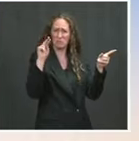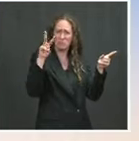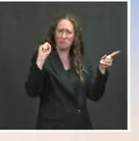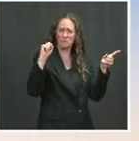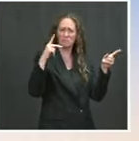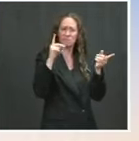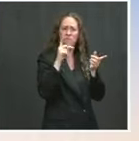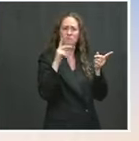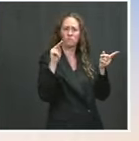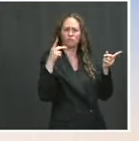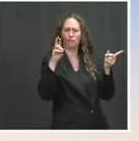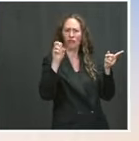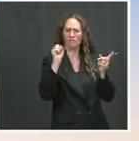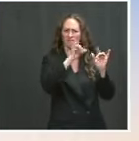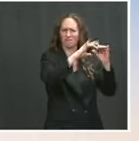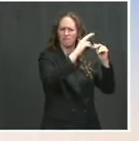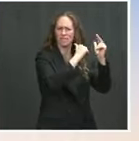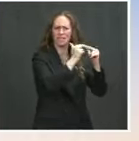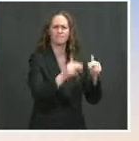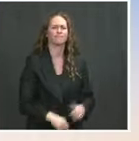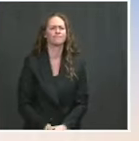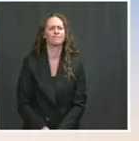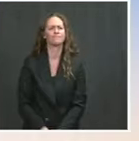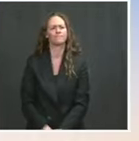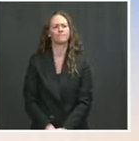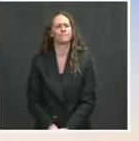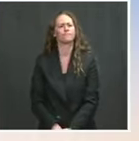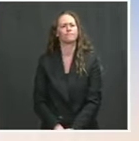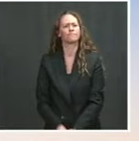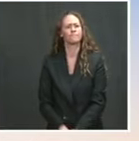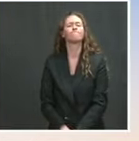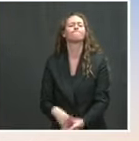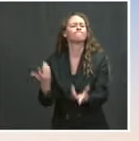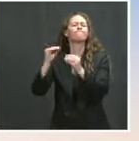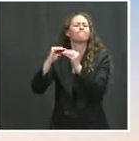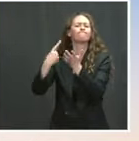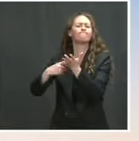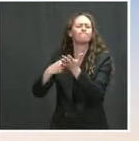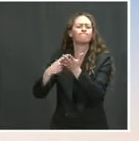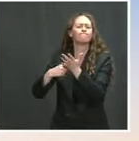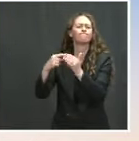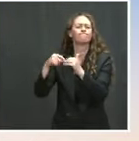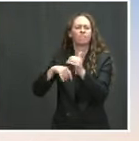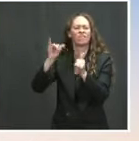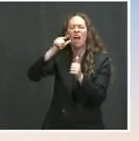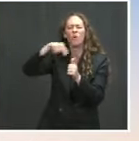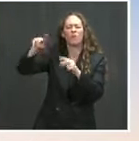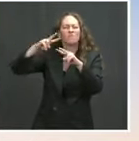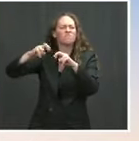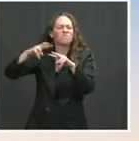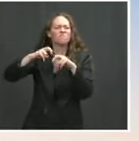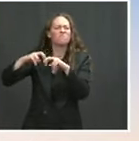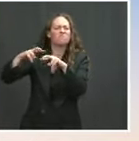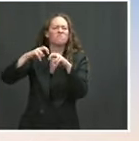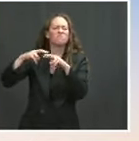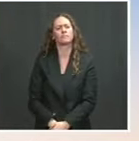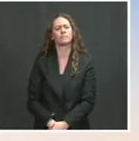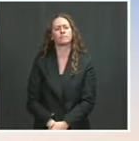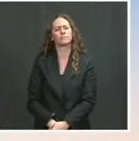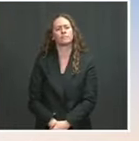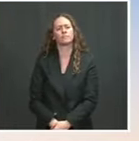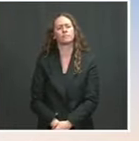or confirmation of any of that those details from here, nor do I have an assessment of that intelligence that was stated by the Prime Minister. Go ahead.